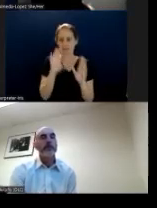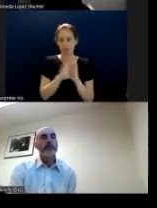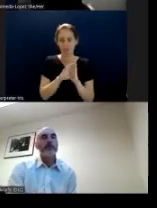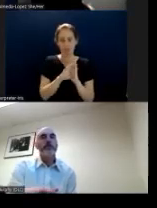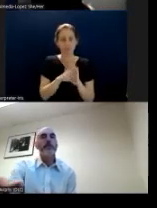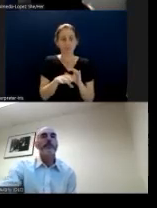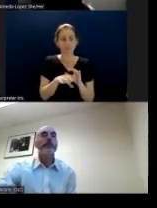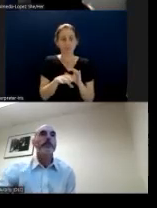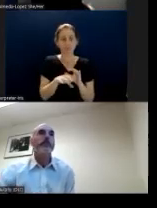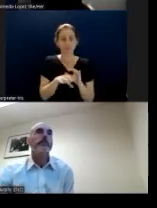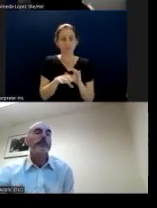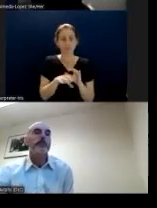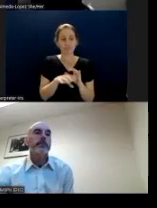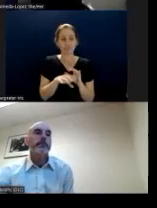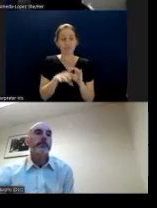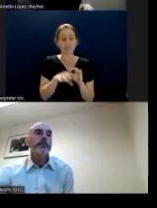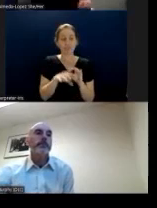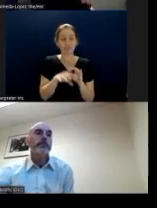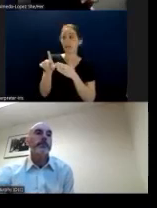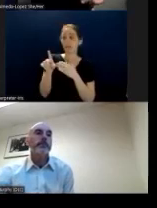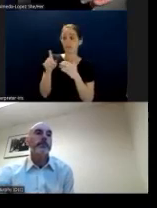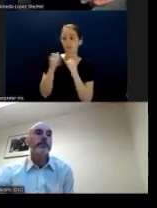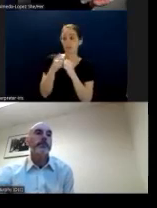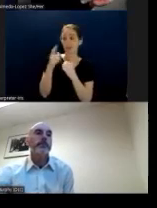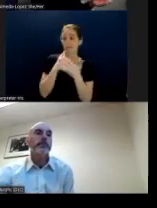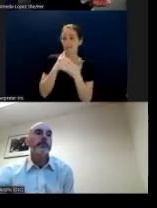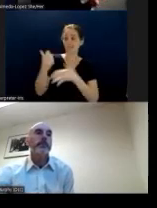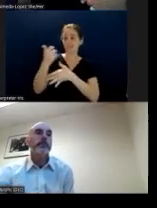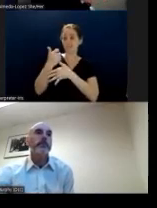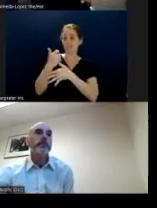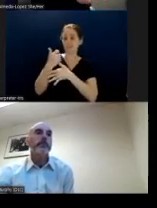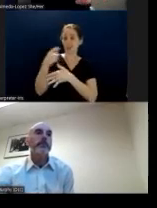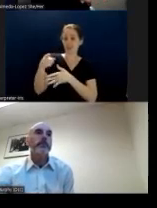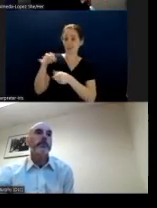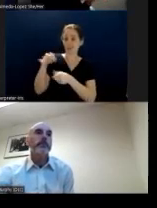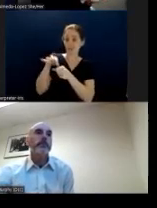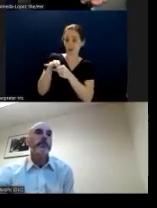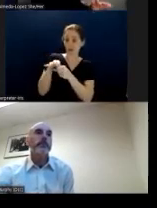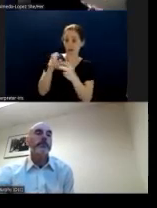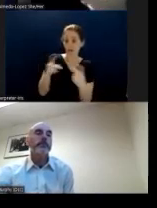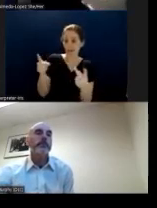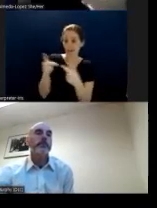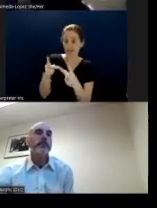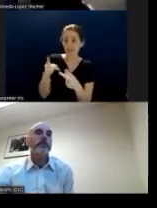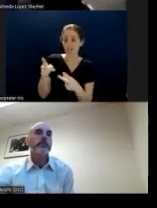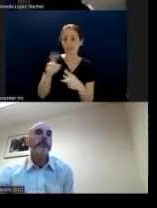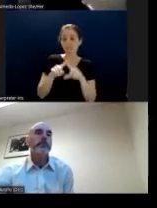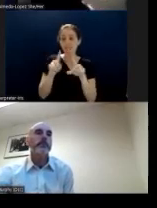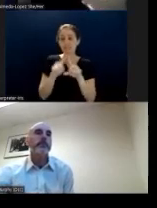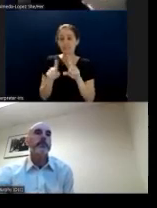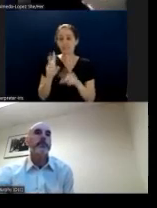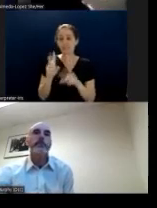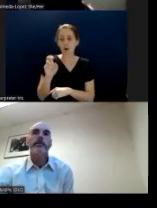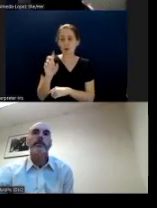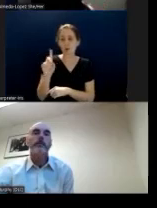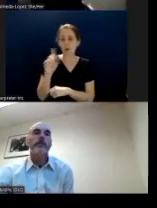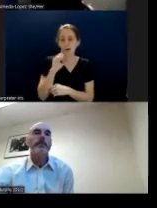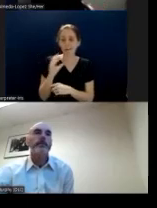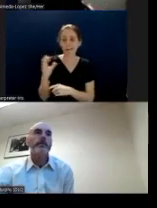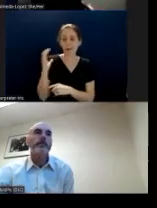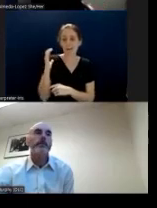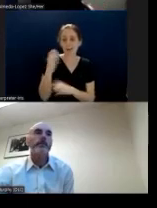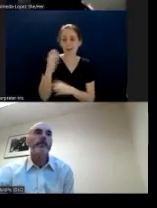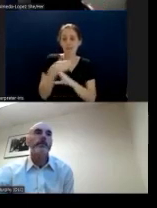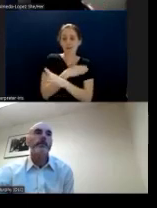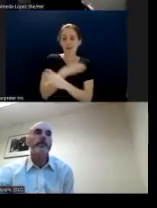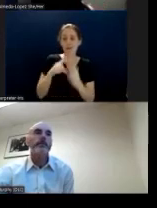always it's important to check in with the head of the polling place and the different ward captains before you start your survey,